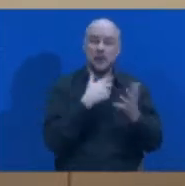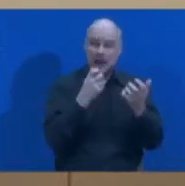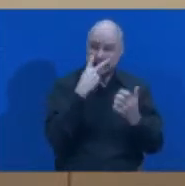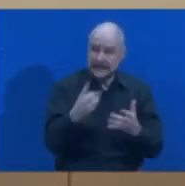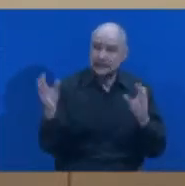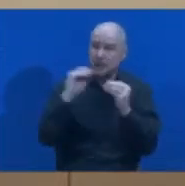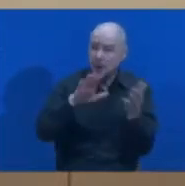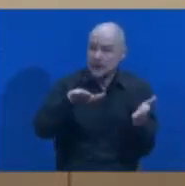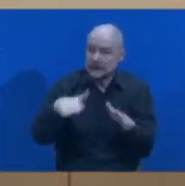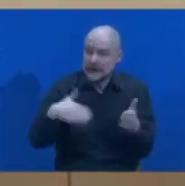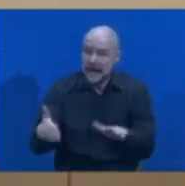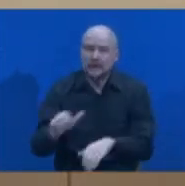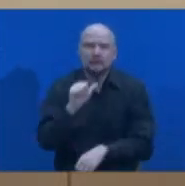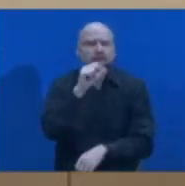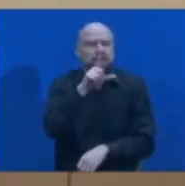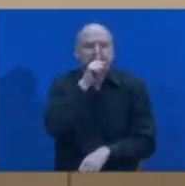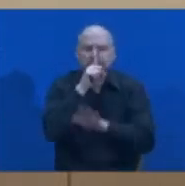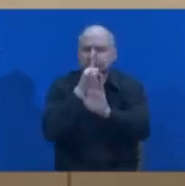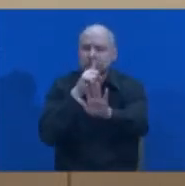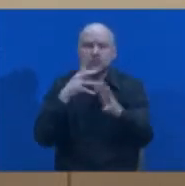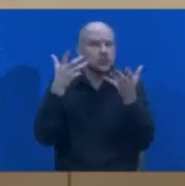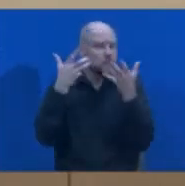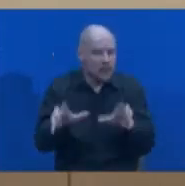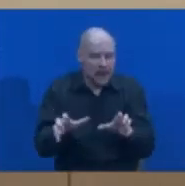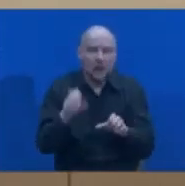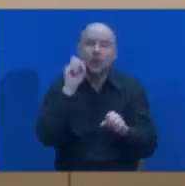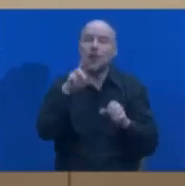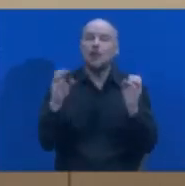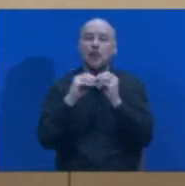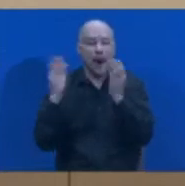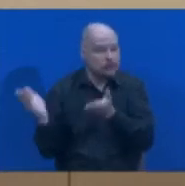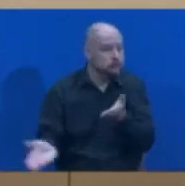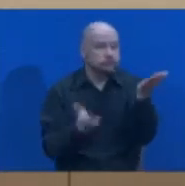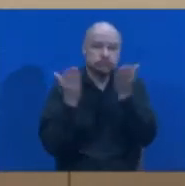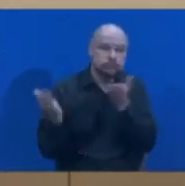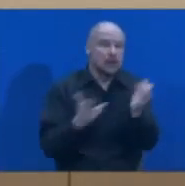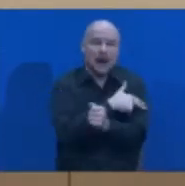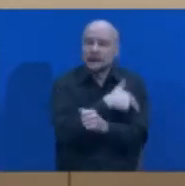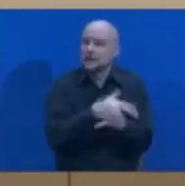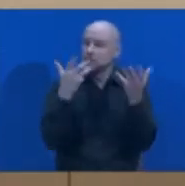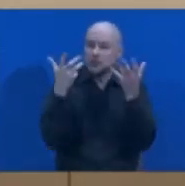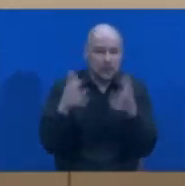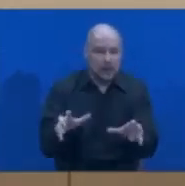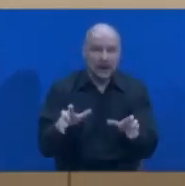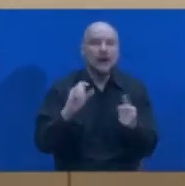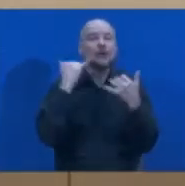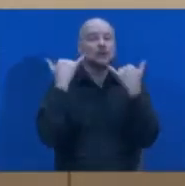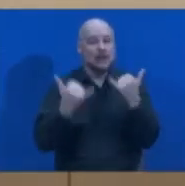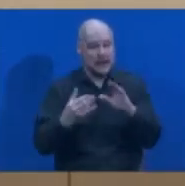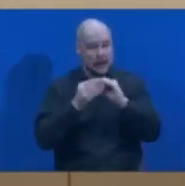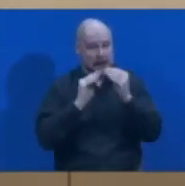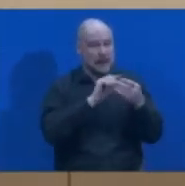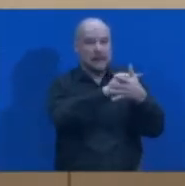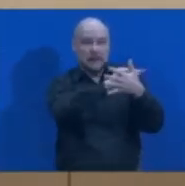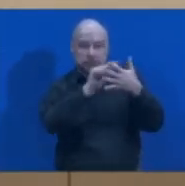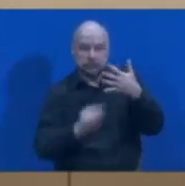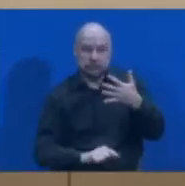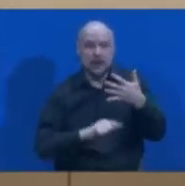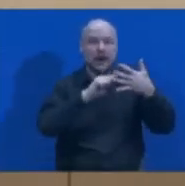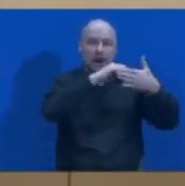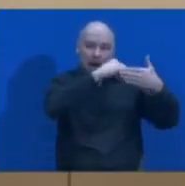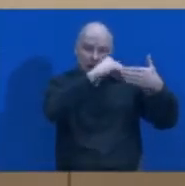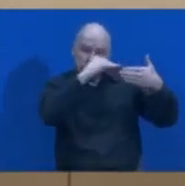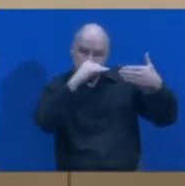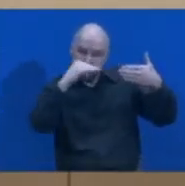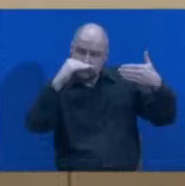deaths, or percent positivity, or hospitalizations. Currently, all of those indicators are remaining stable or are